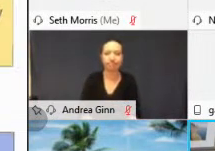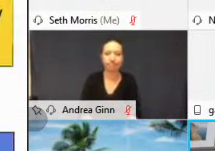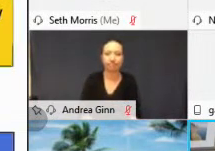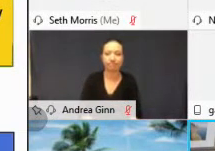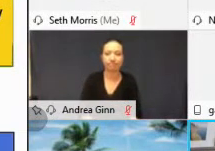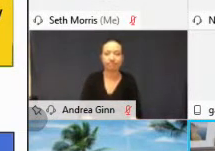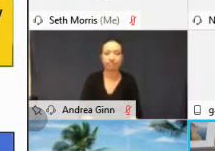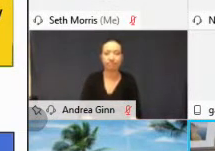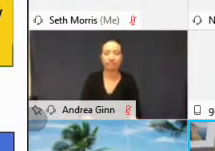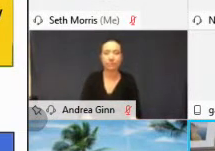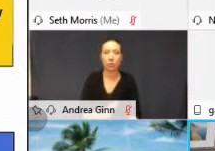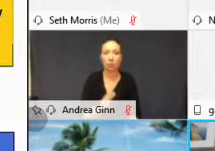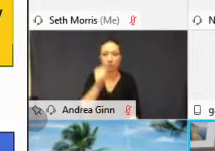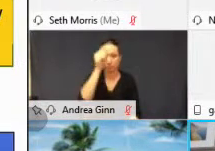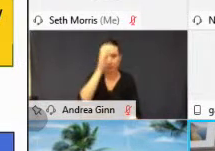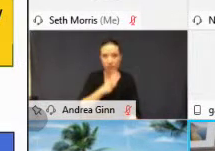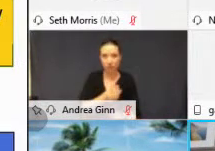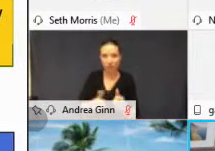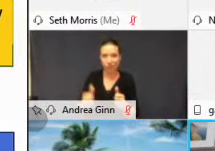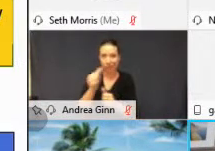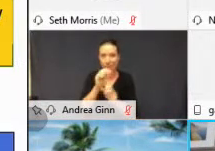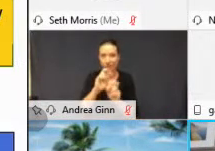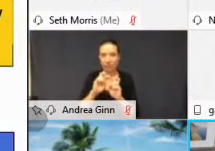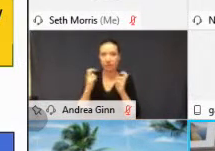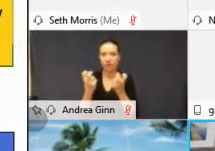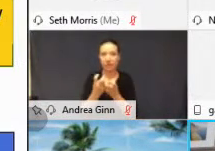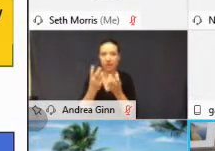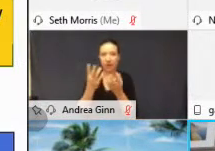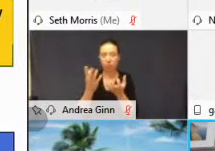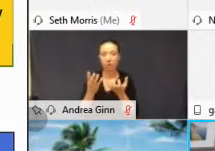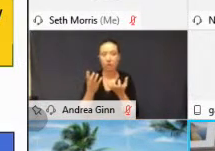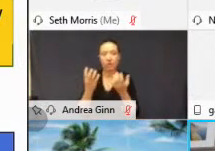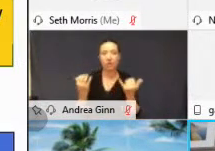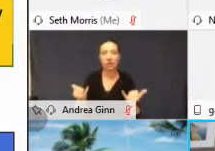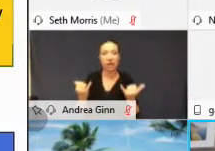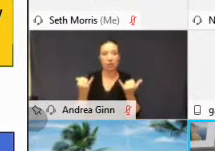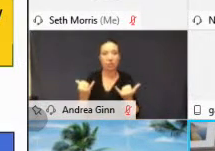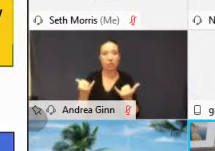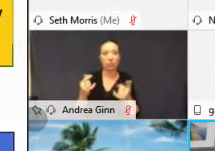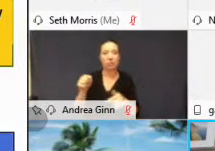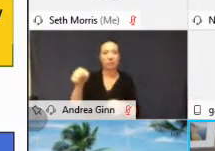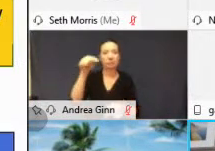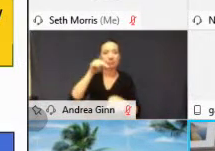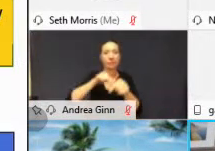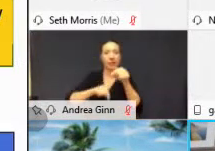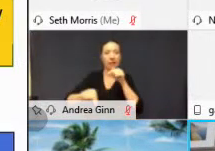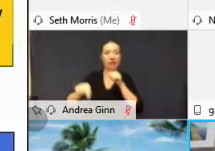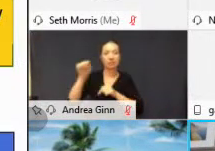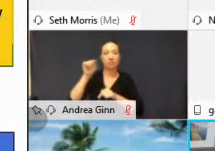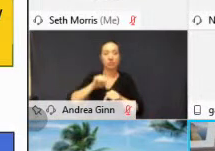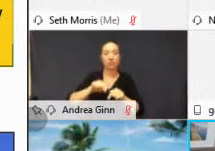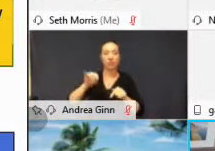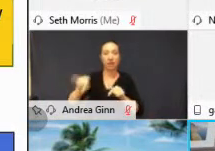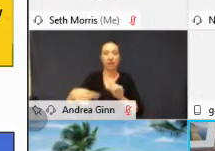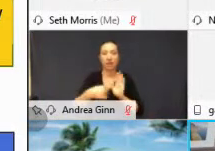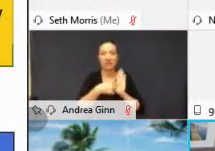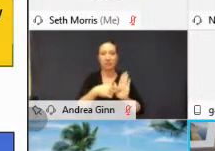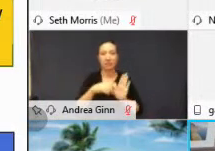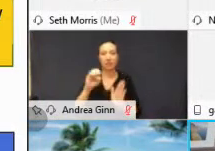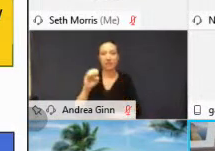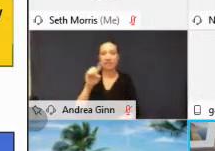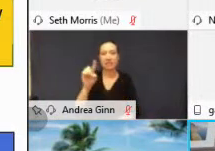And so, Mr. Chair, members of the committee, I wanted to take you back to the Ezekiel and Sofia